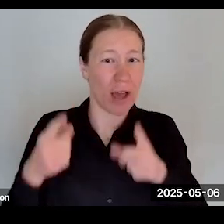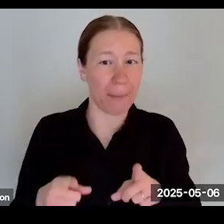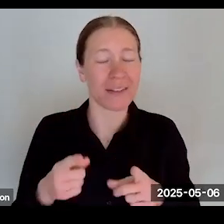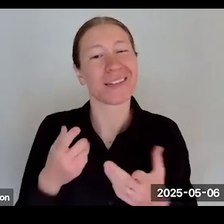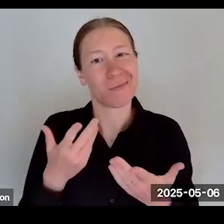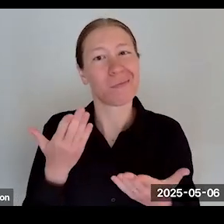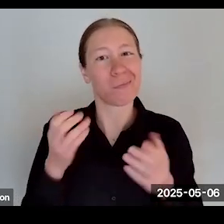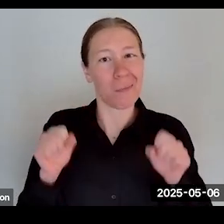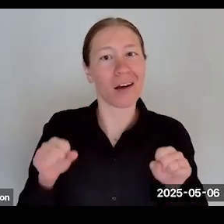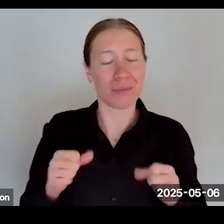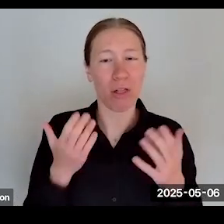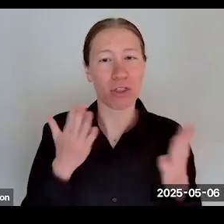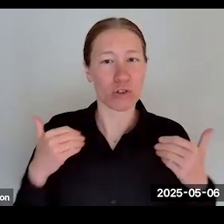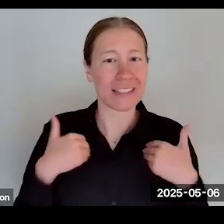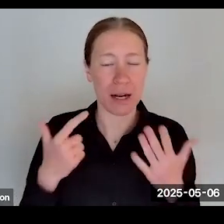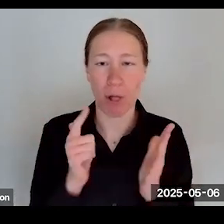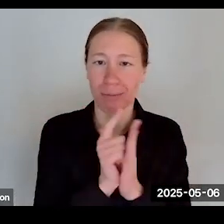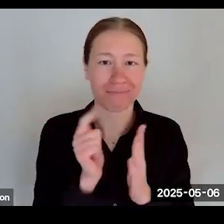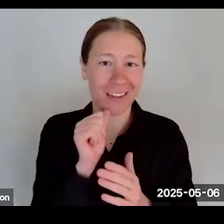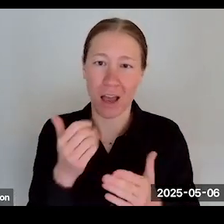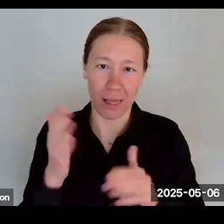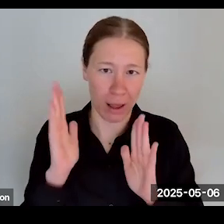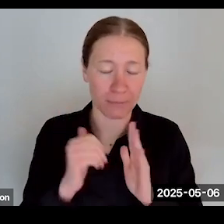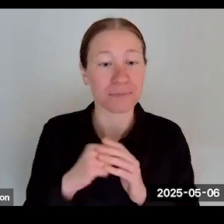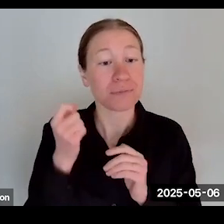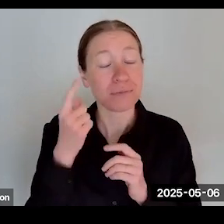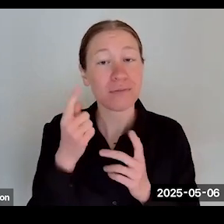be prohibited. In addition, if that service